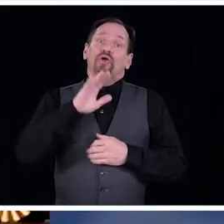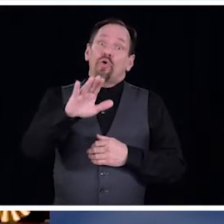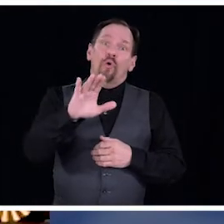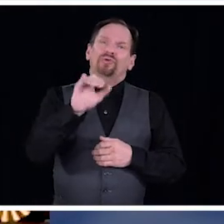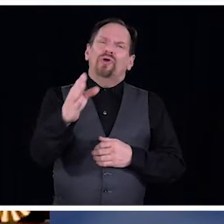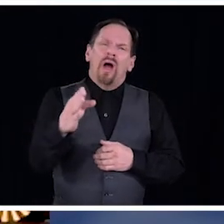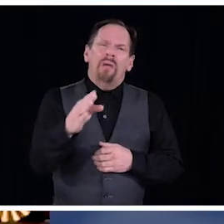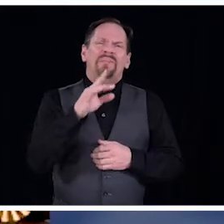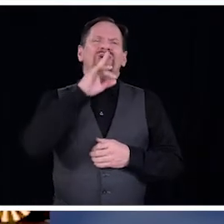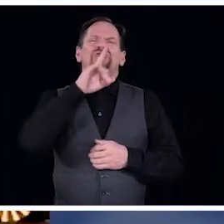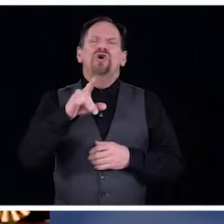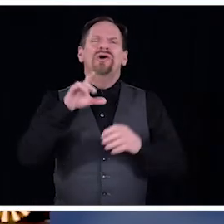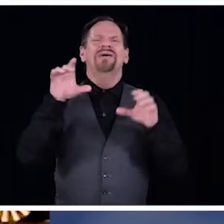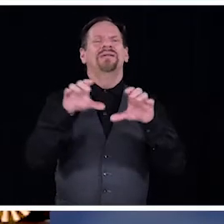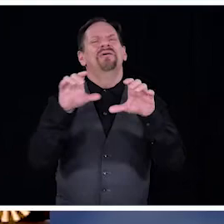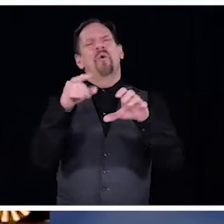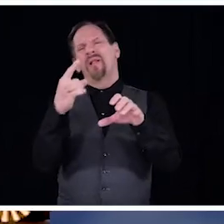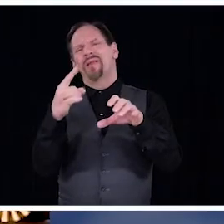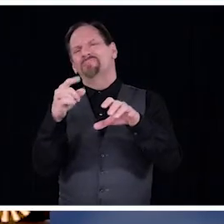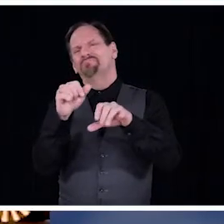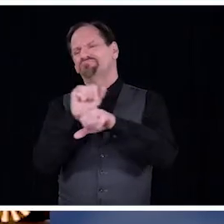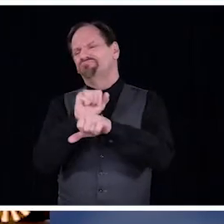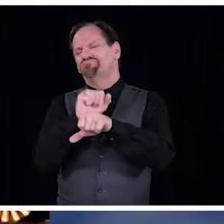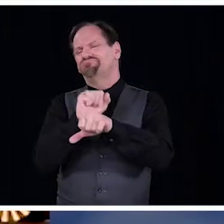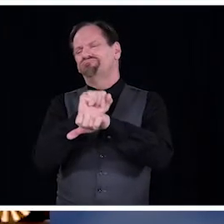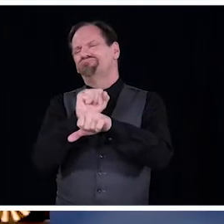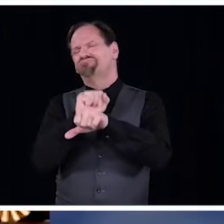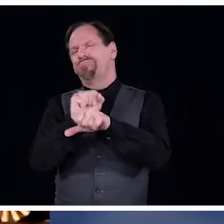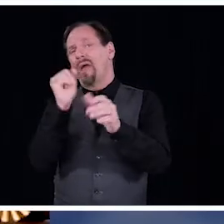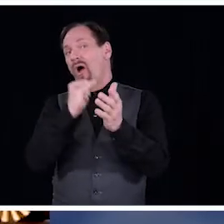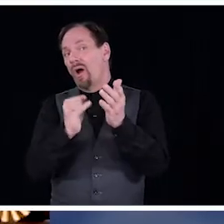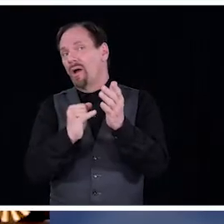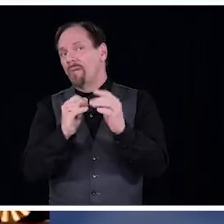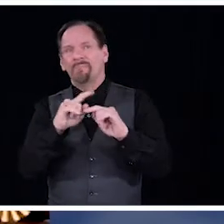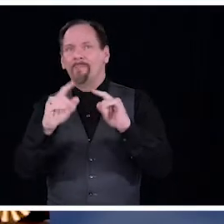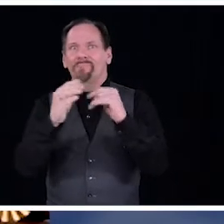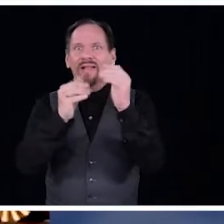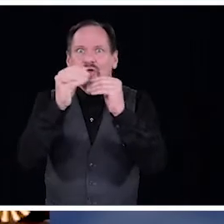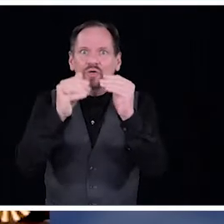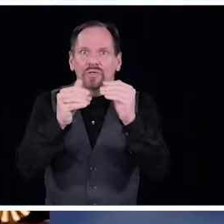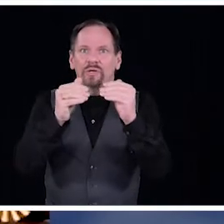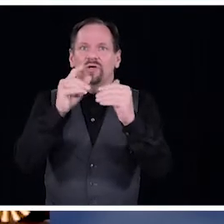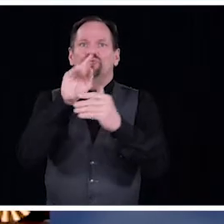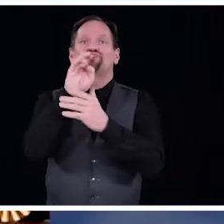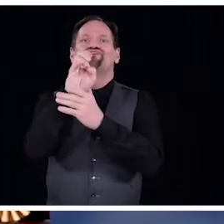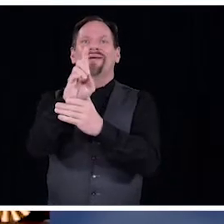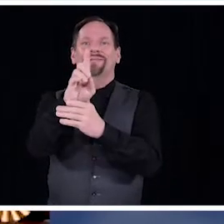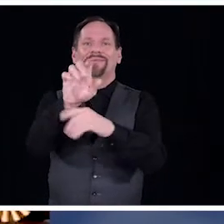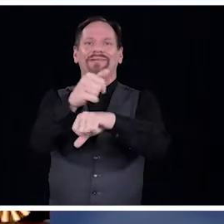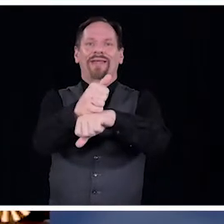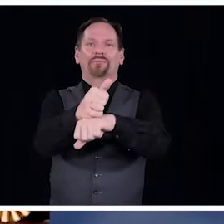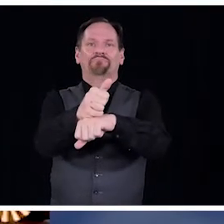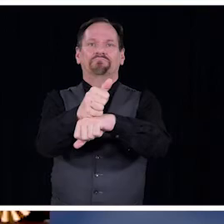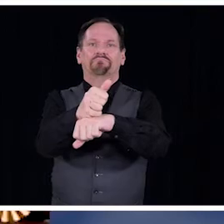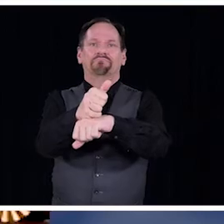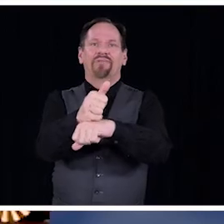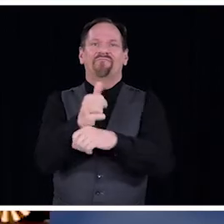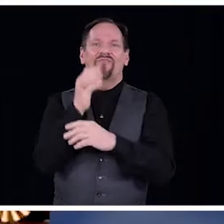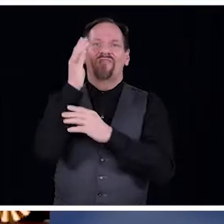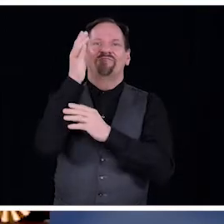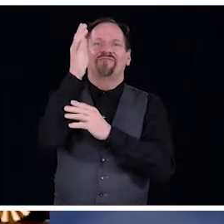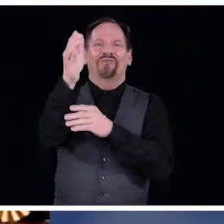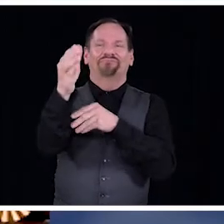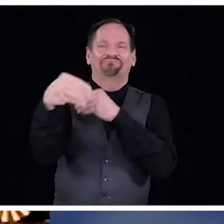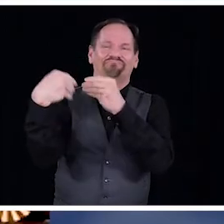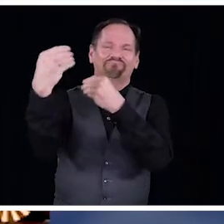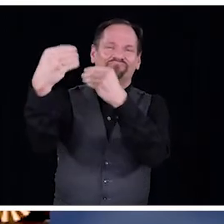arts, but builders, advocates, and trendsetters, dedicated to building a stronger than ever community of art lovers for the coming